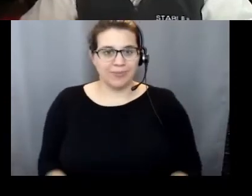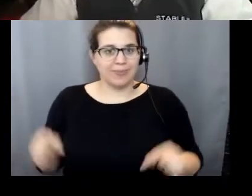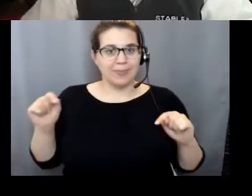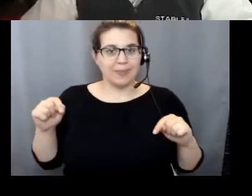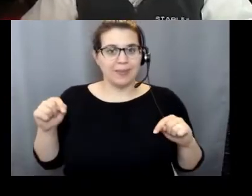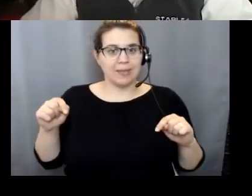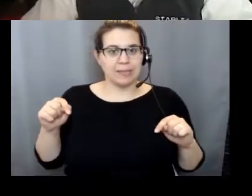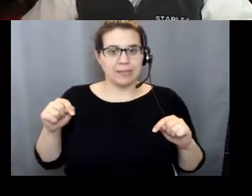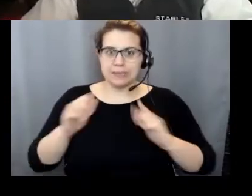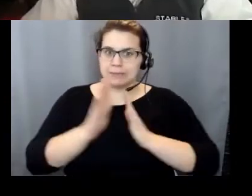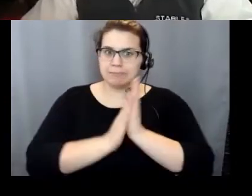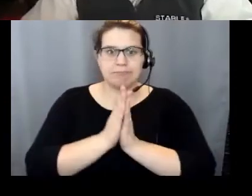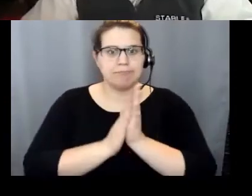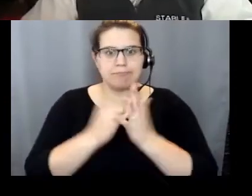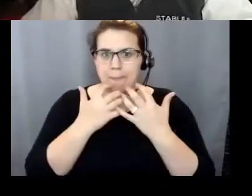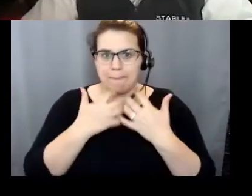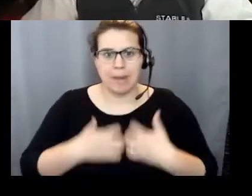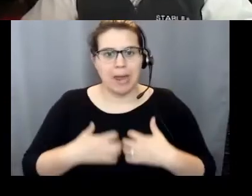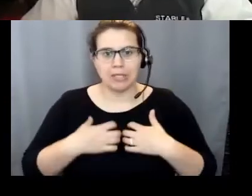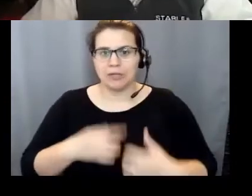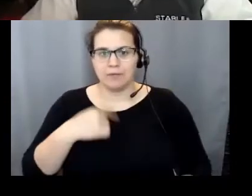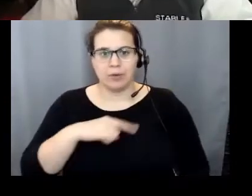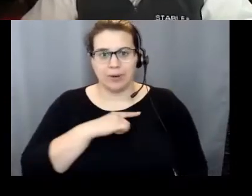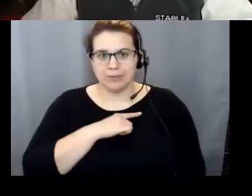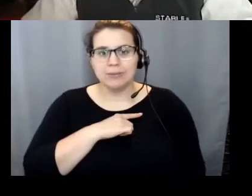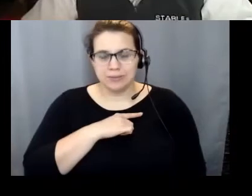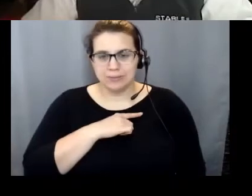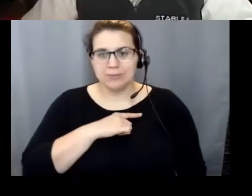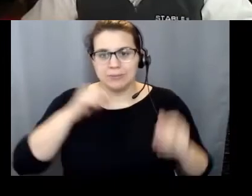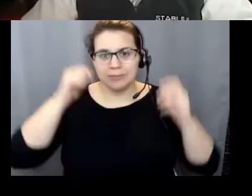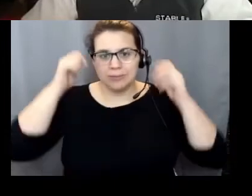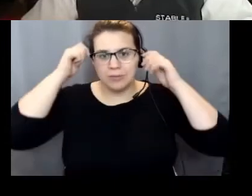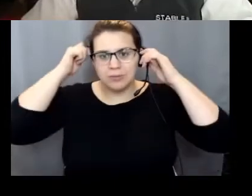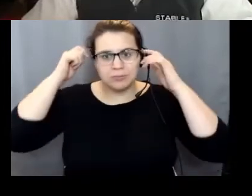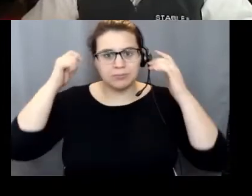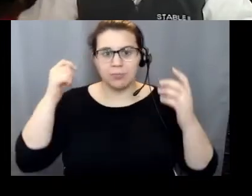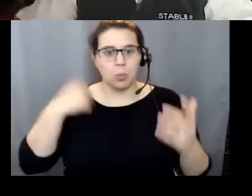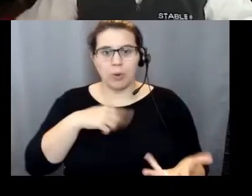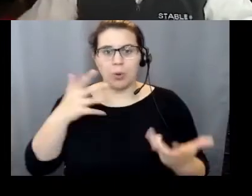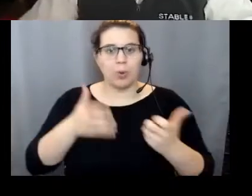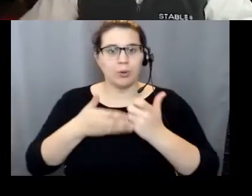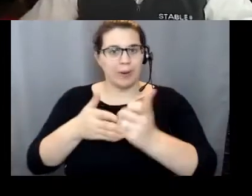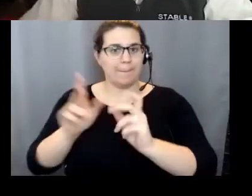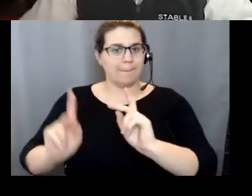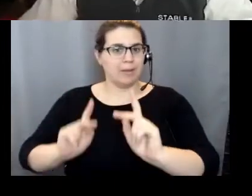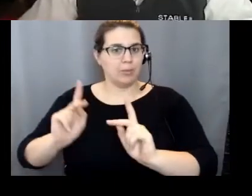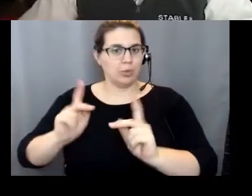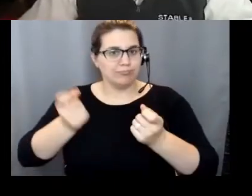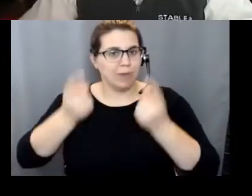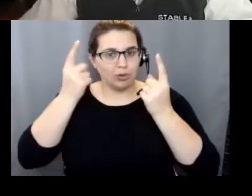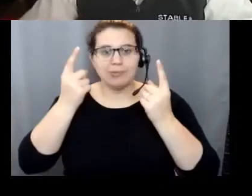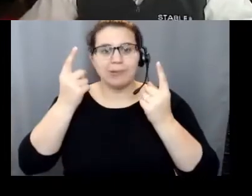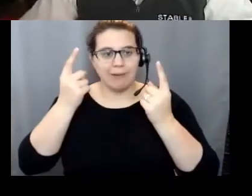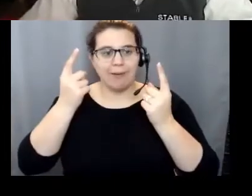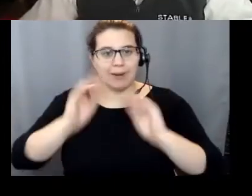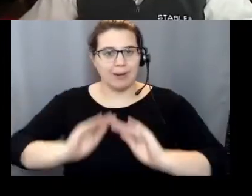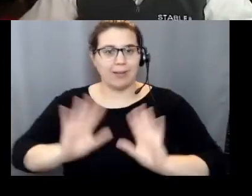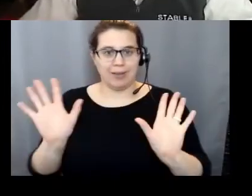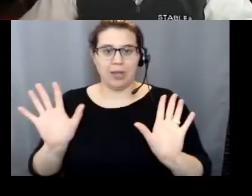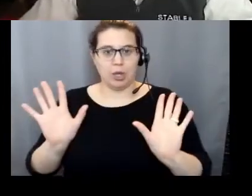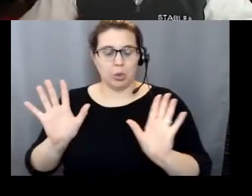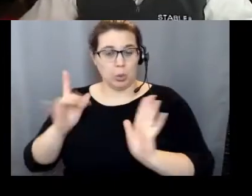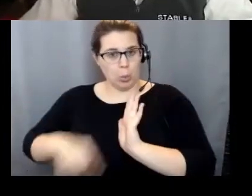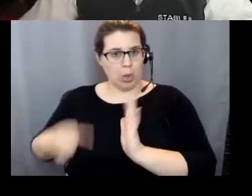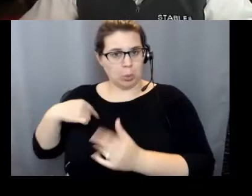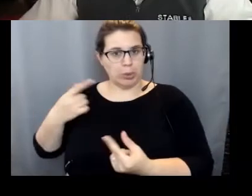a passion of ours. And so anytime we can help individuals understand better what it is that we do and how we do it and